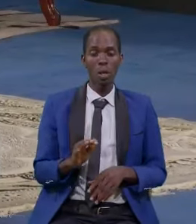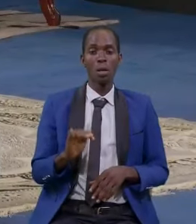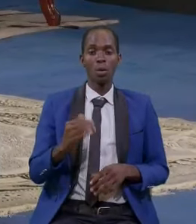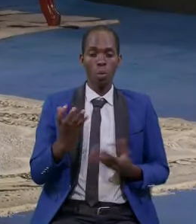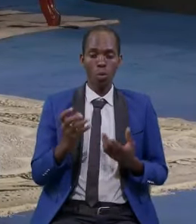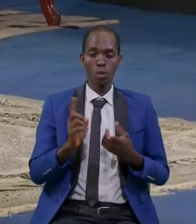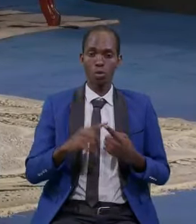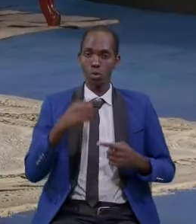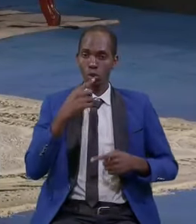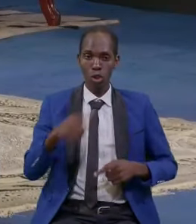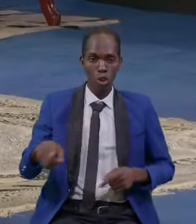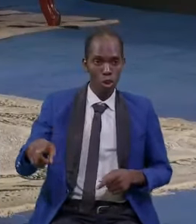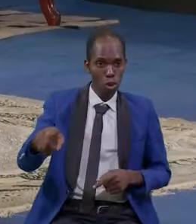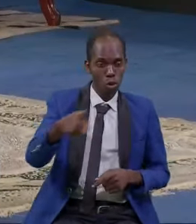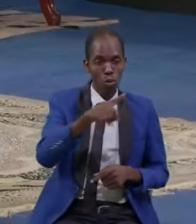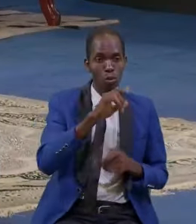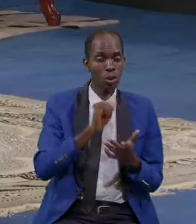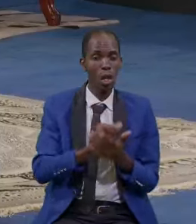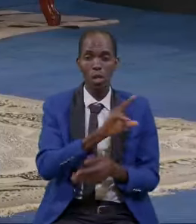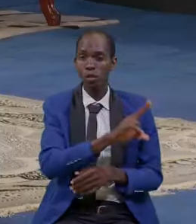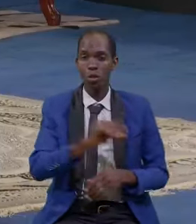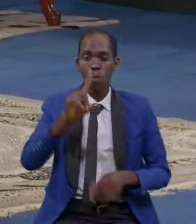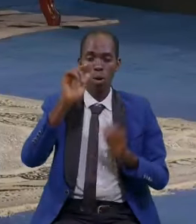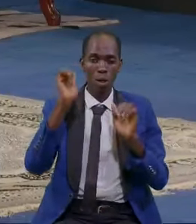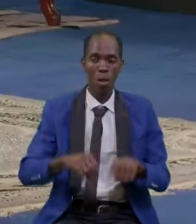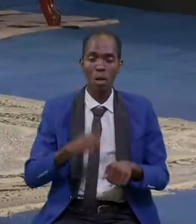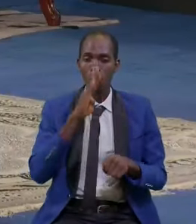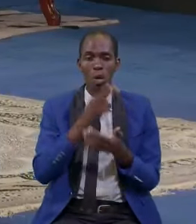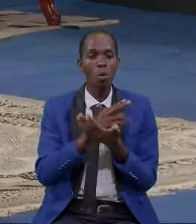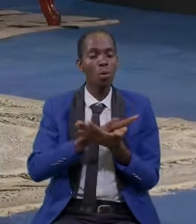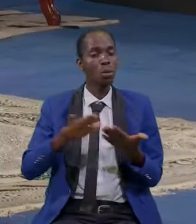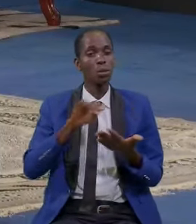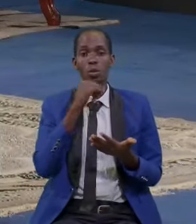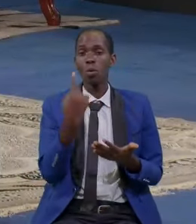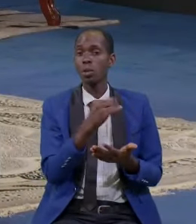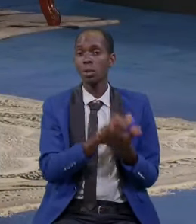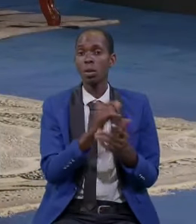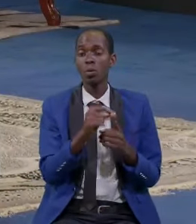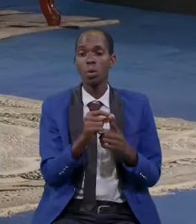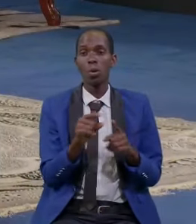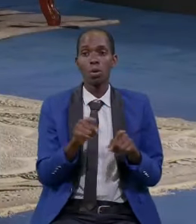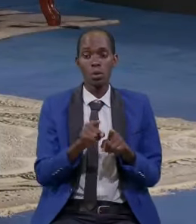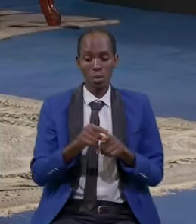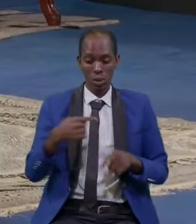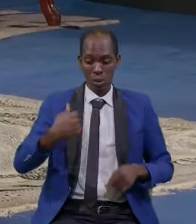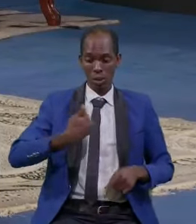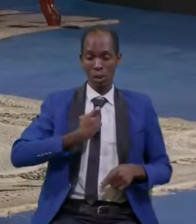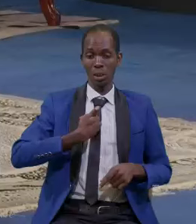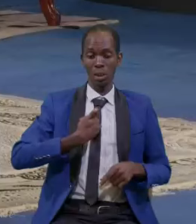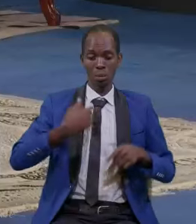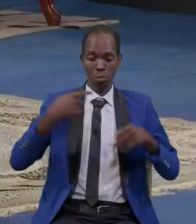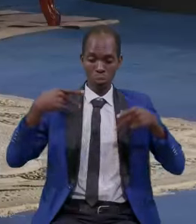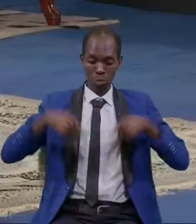congregation, nobody can be holy. Not only that, then you will say that he himself preaching